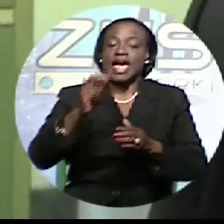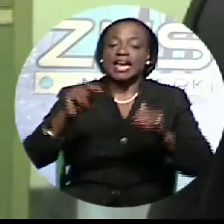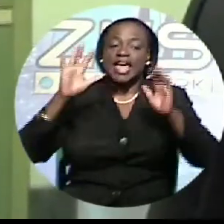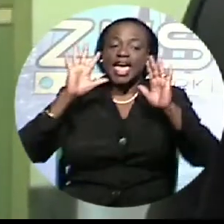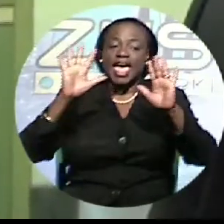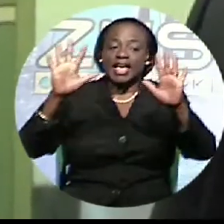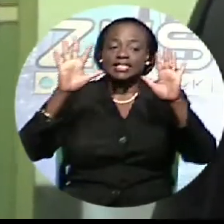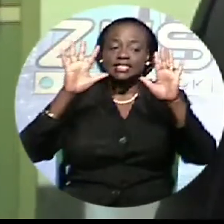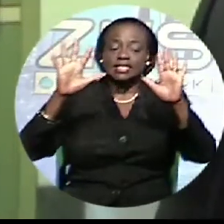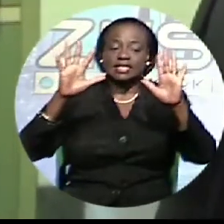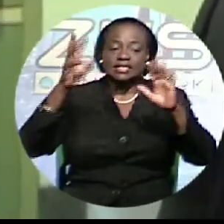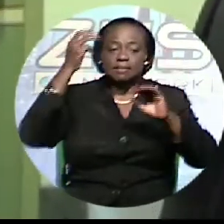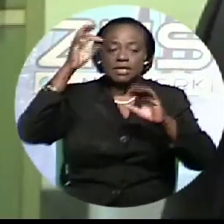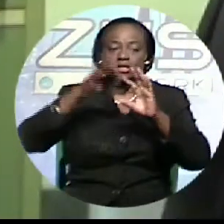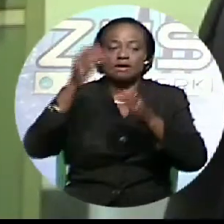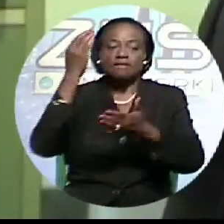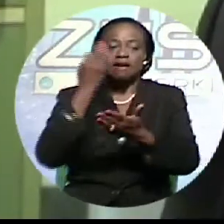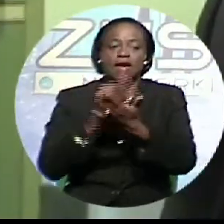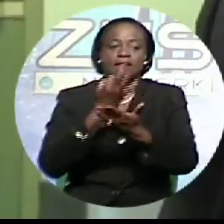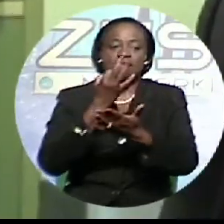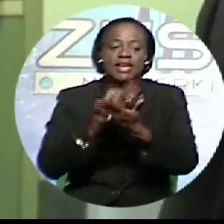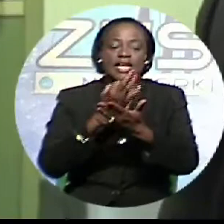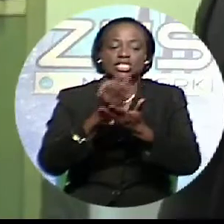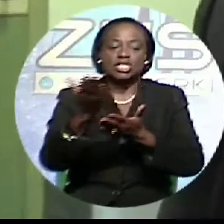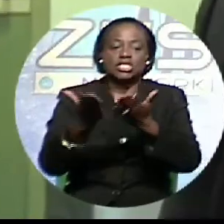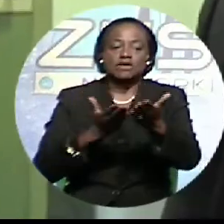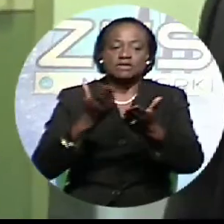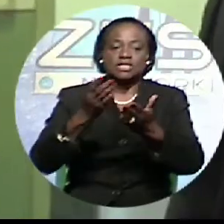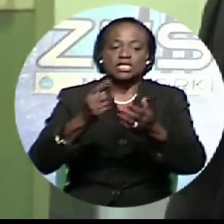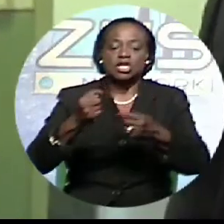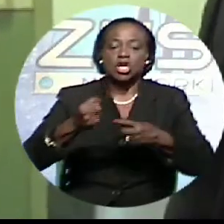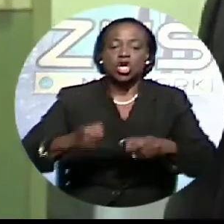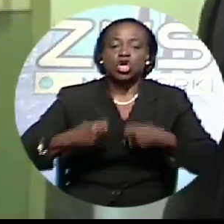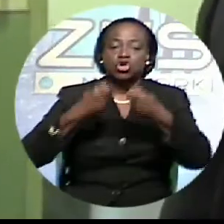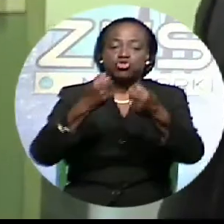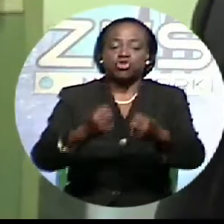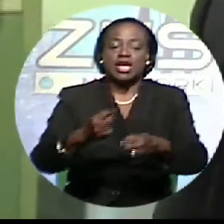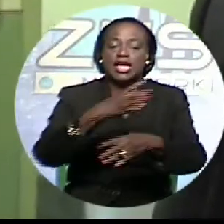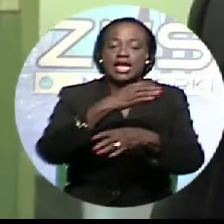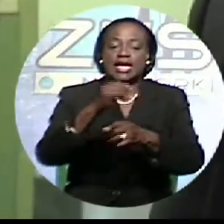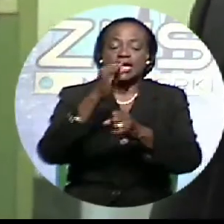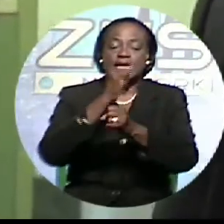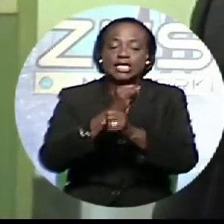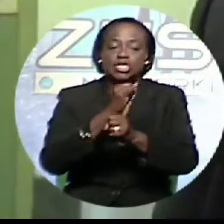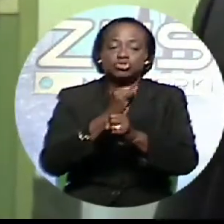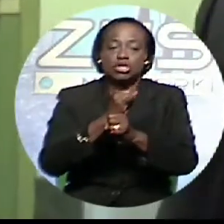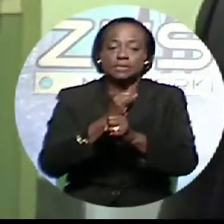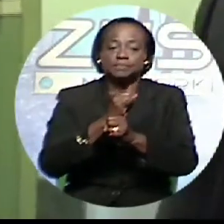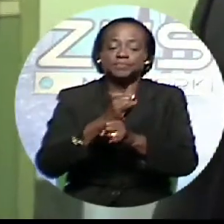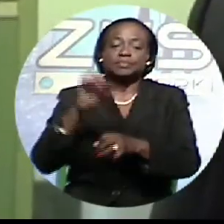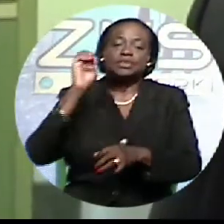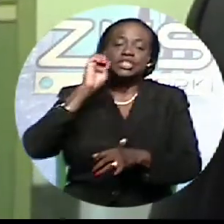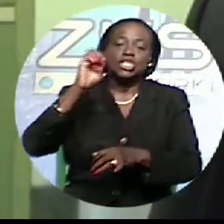Minister of Financial Services, Trade and Industry, and I think she's going to bring some interesting